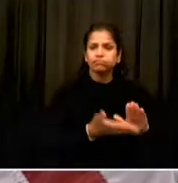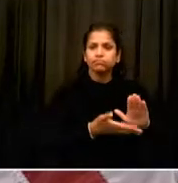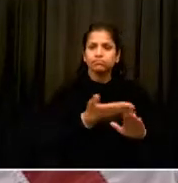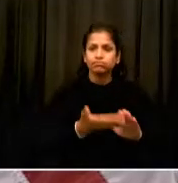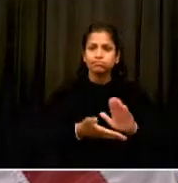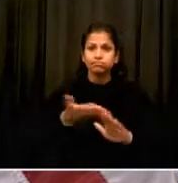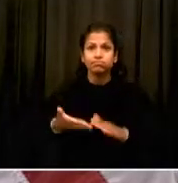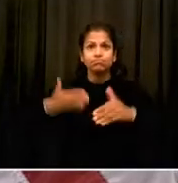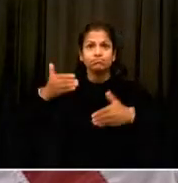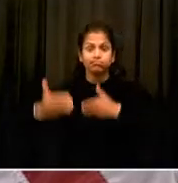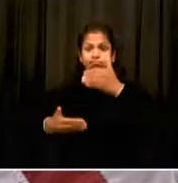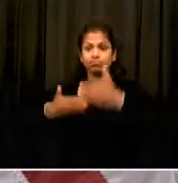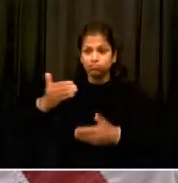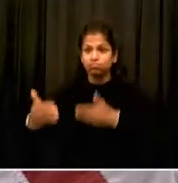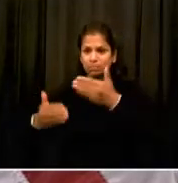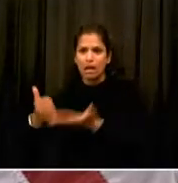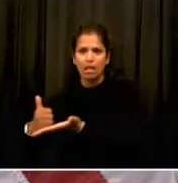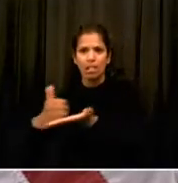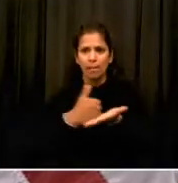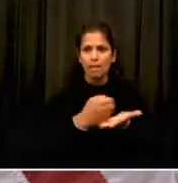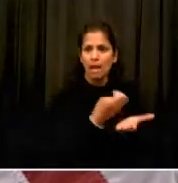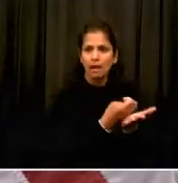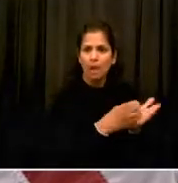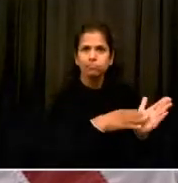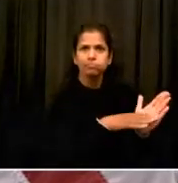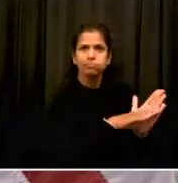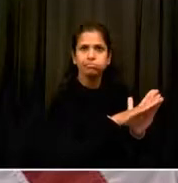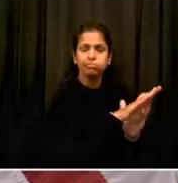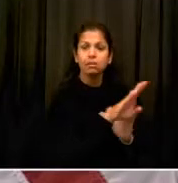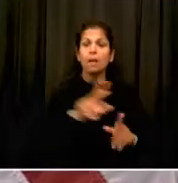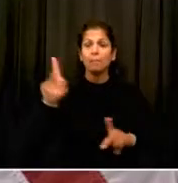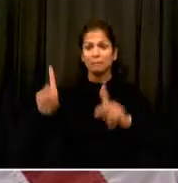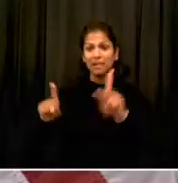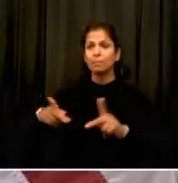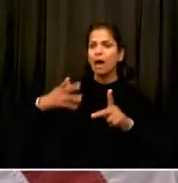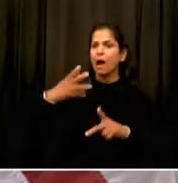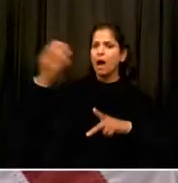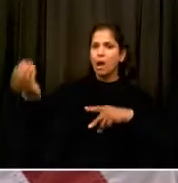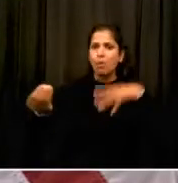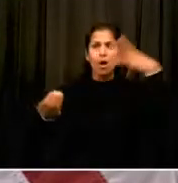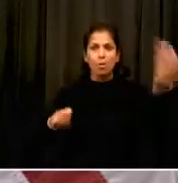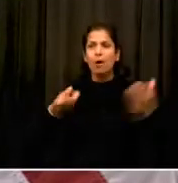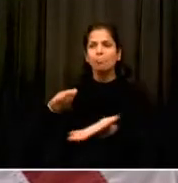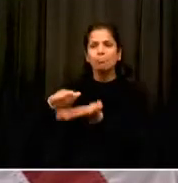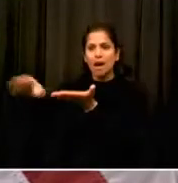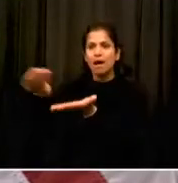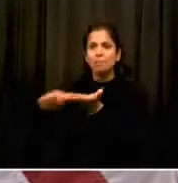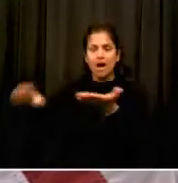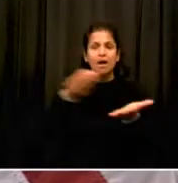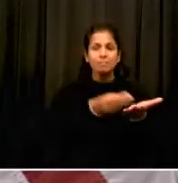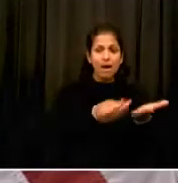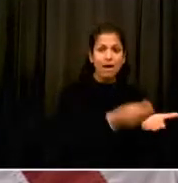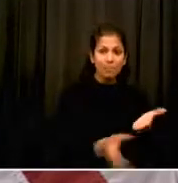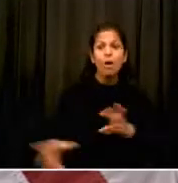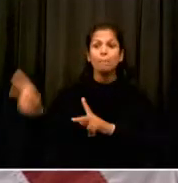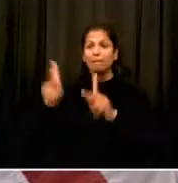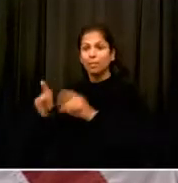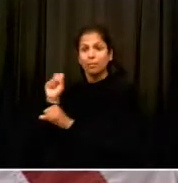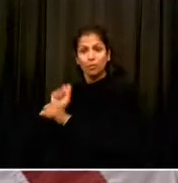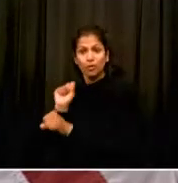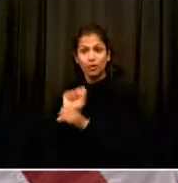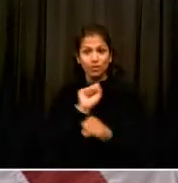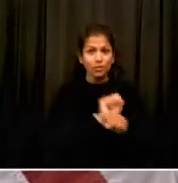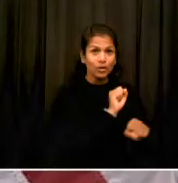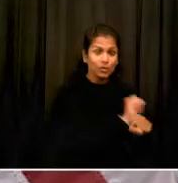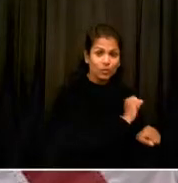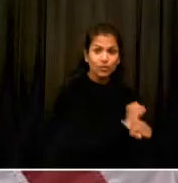hit. A lot that we should be proud of, and a lot of work to do to build upon it, and a lot of new things we're going to bring into the equation.